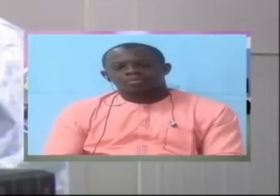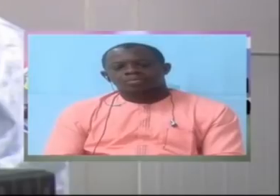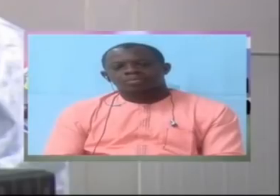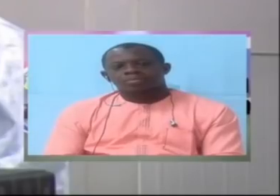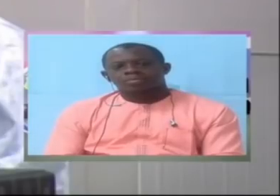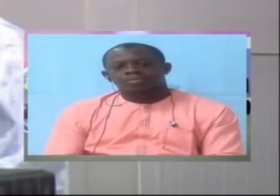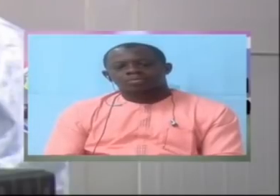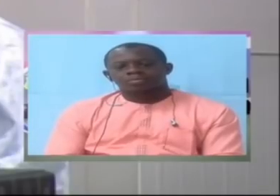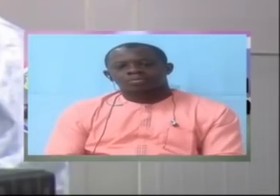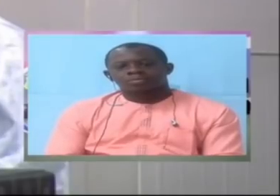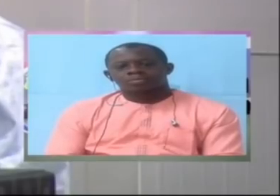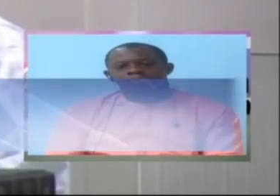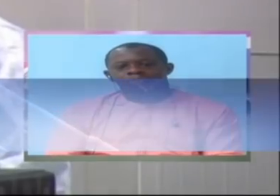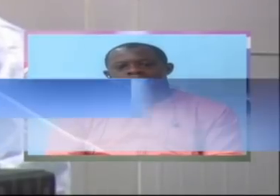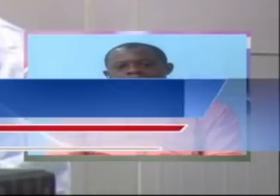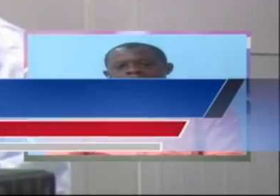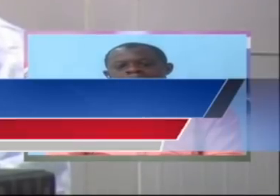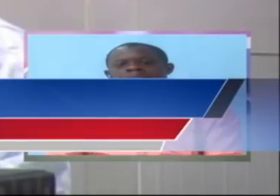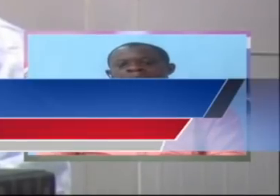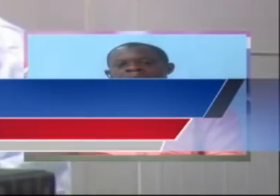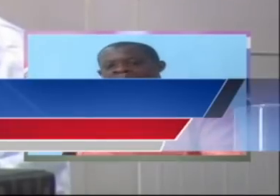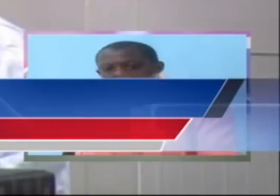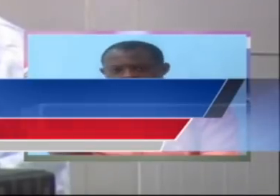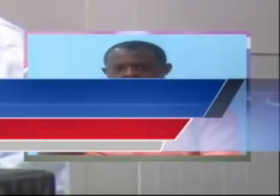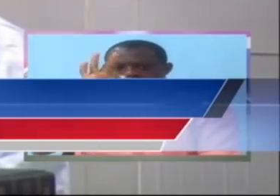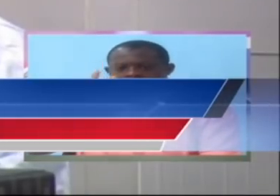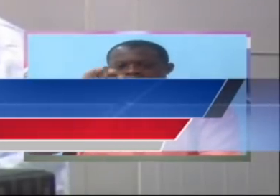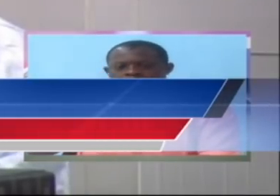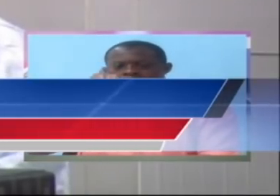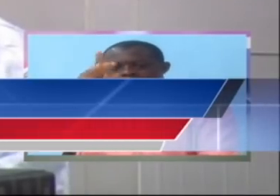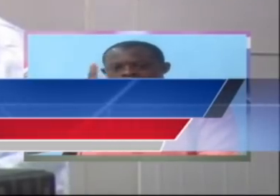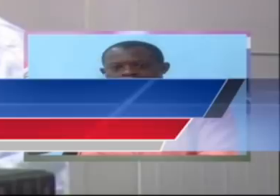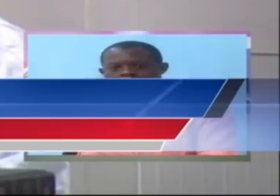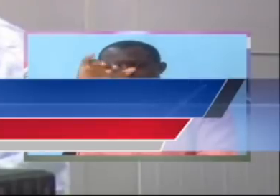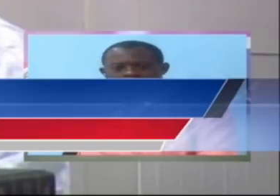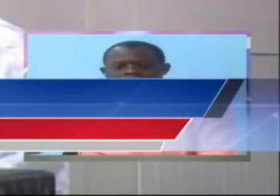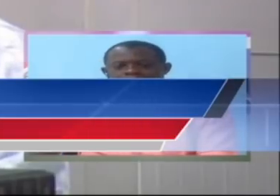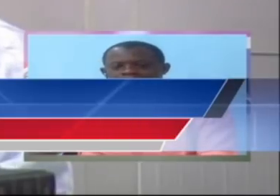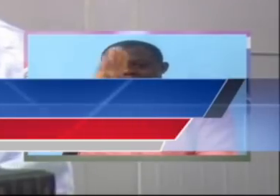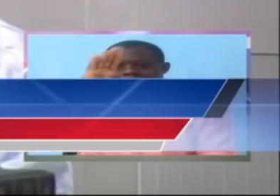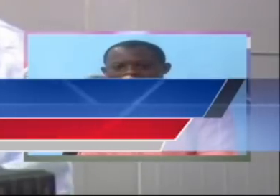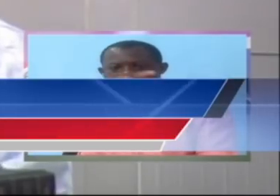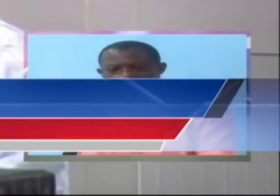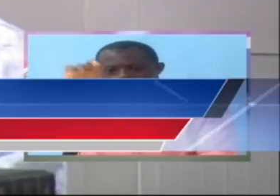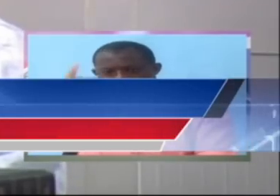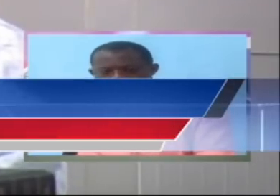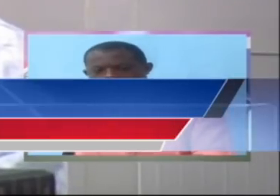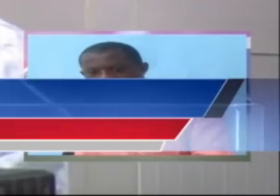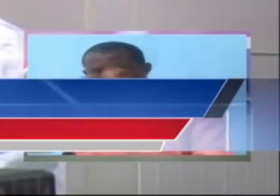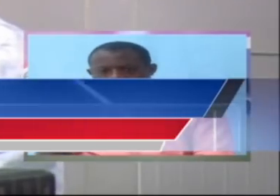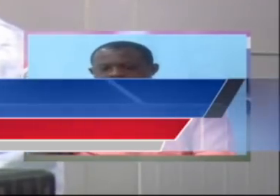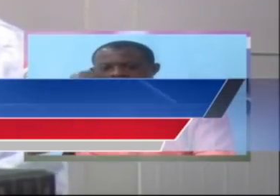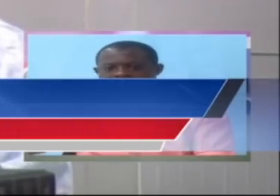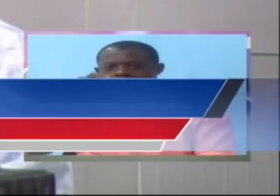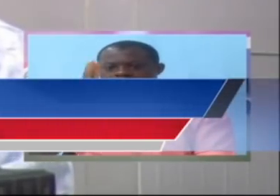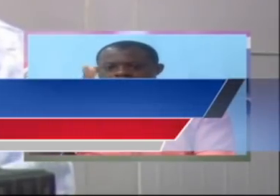agents who tortured them. And for the body. And for the body. And in Sukuta Jamme. And Sukuta Jamme. And in